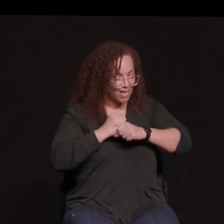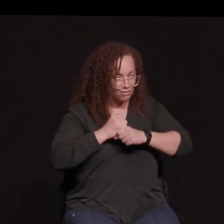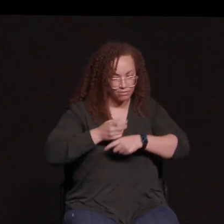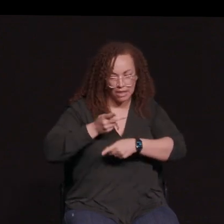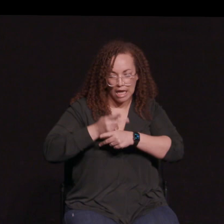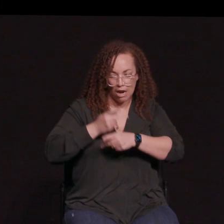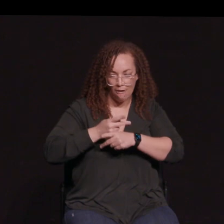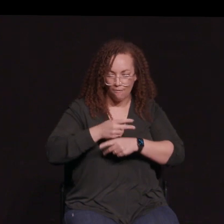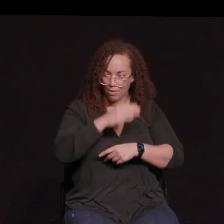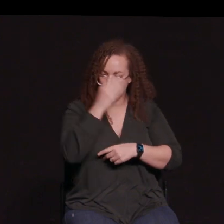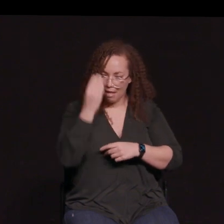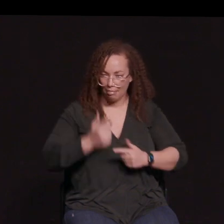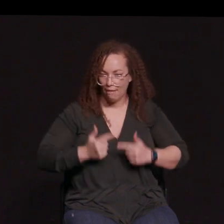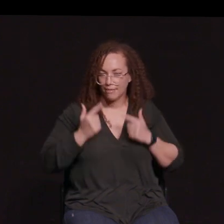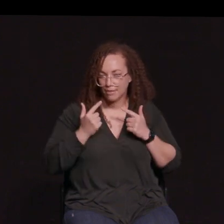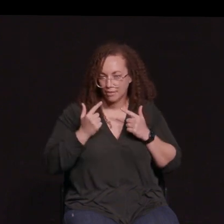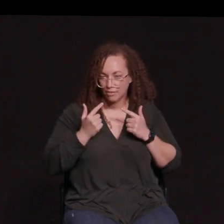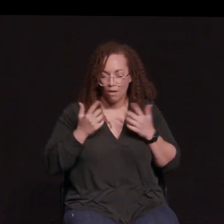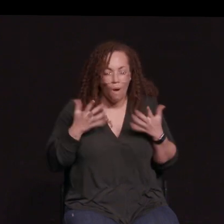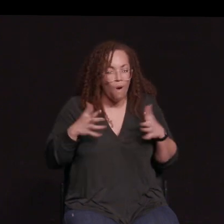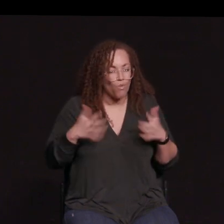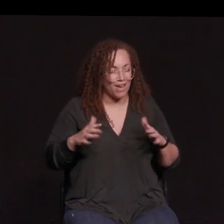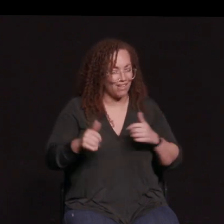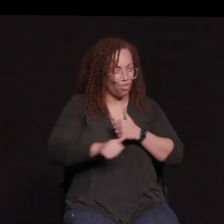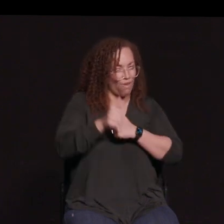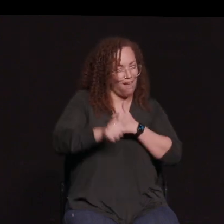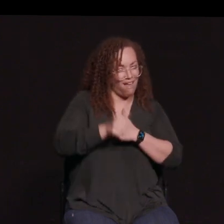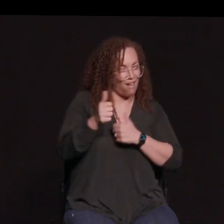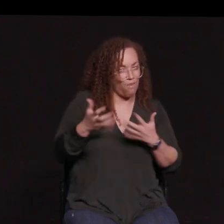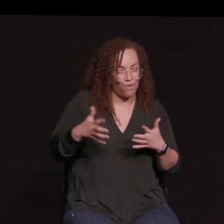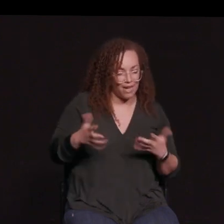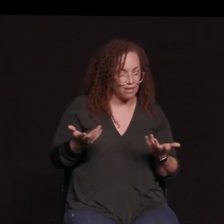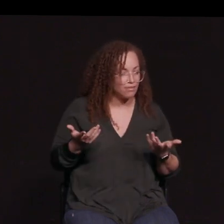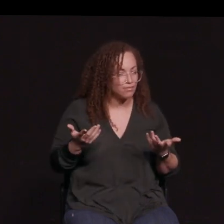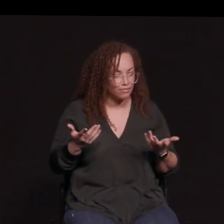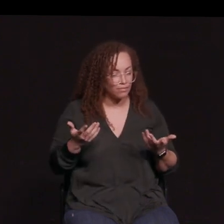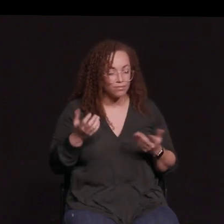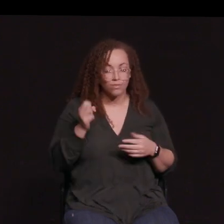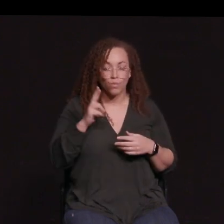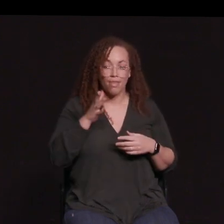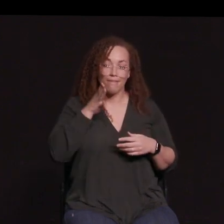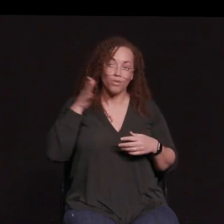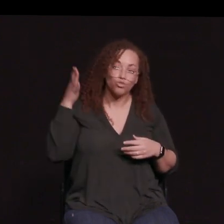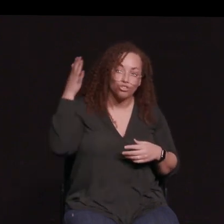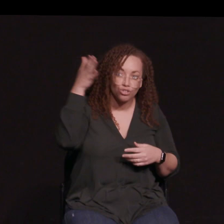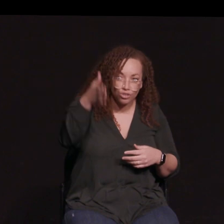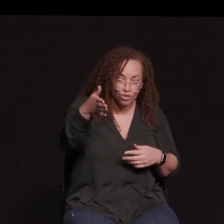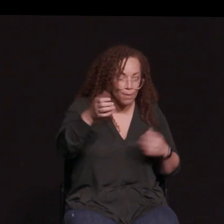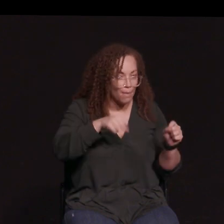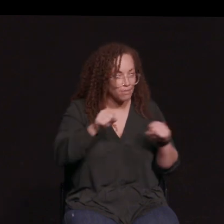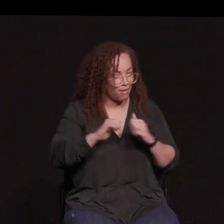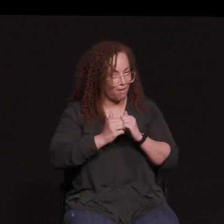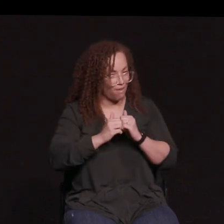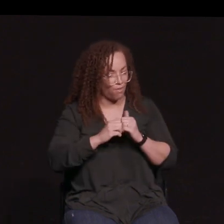threatened in our present, or the future that chattel slavery made possible.